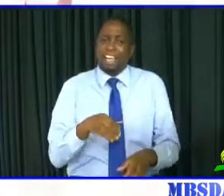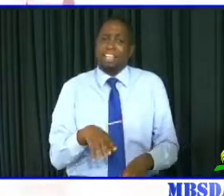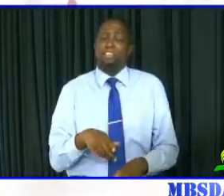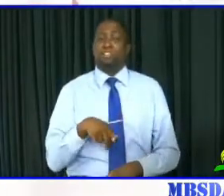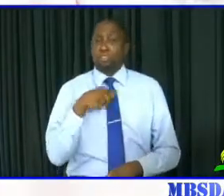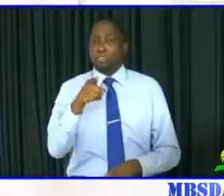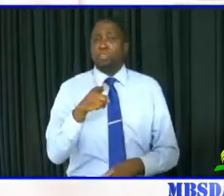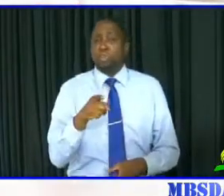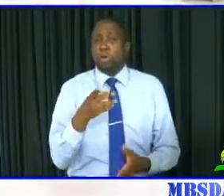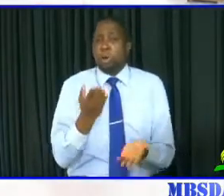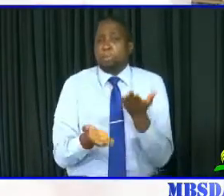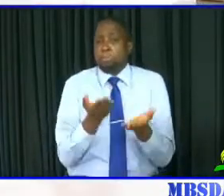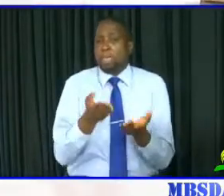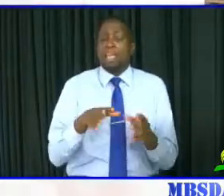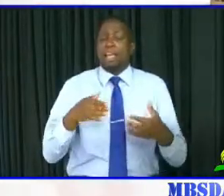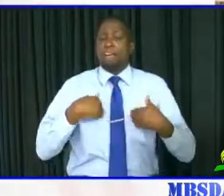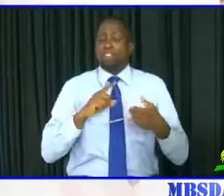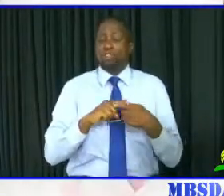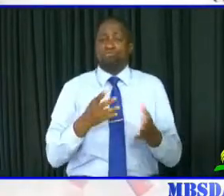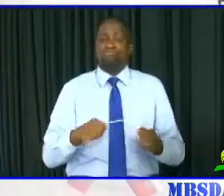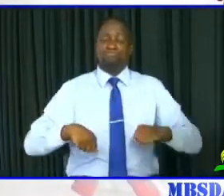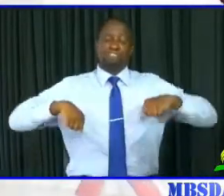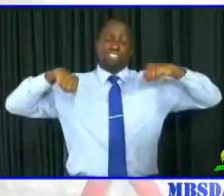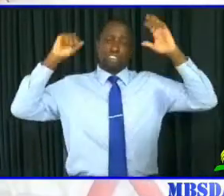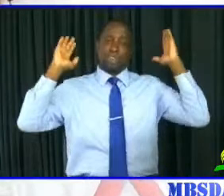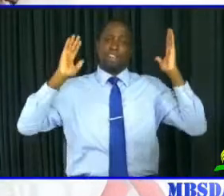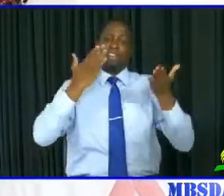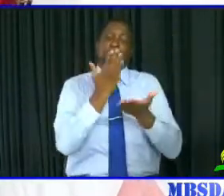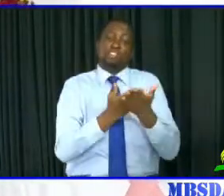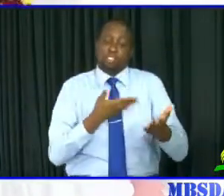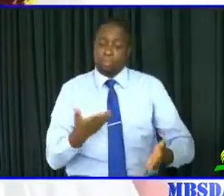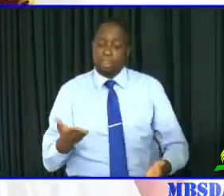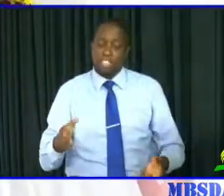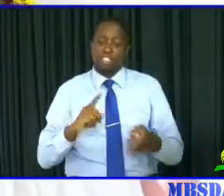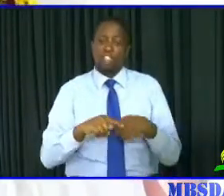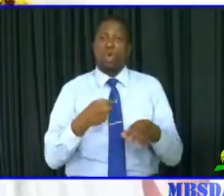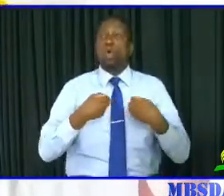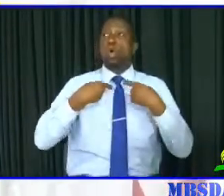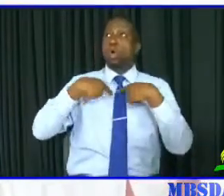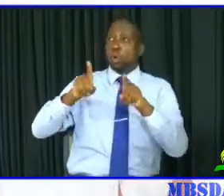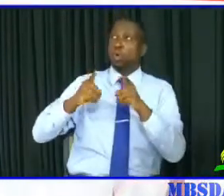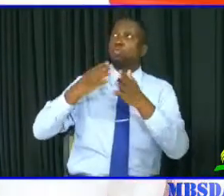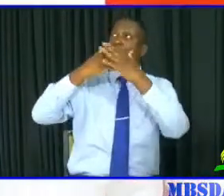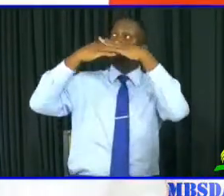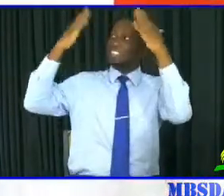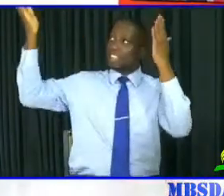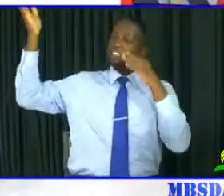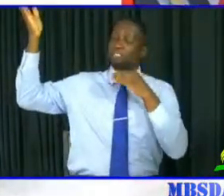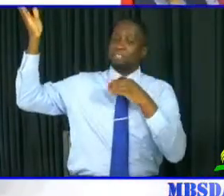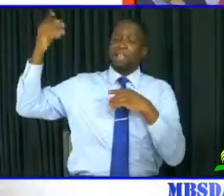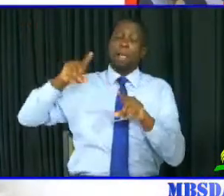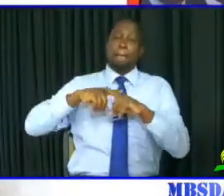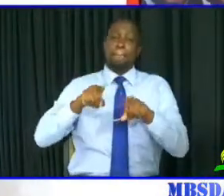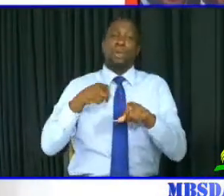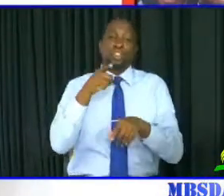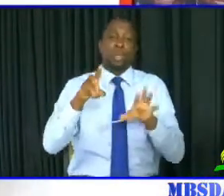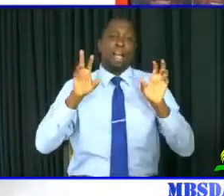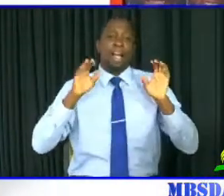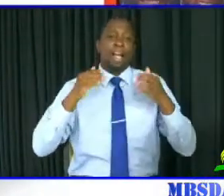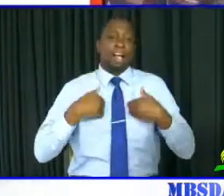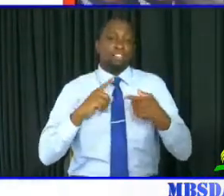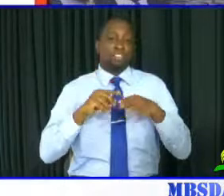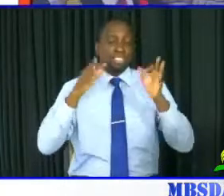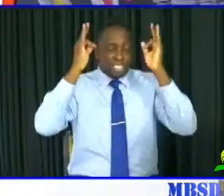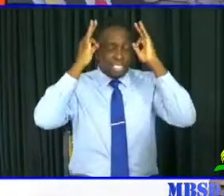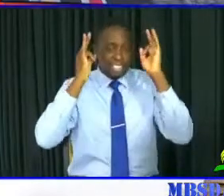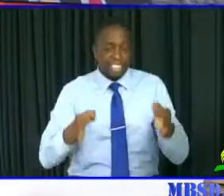good. But I've got good news for you. If you really want to have a life that is beyond this world, you got to decide to go on